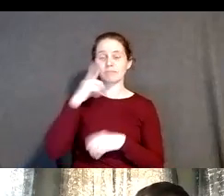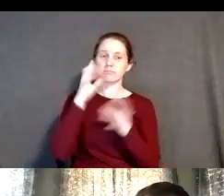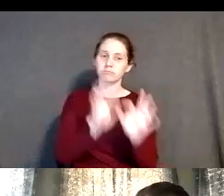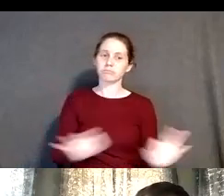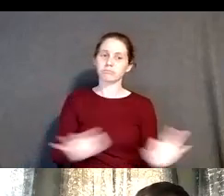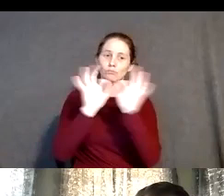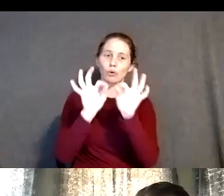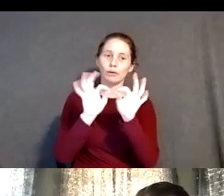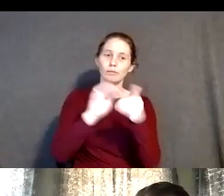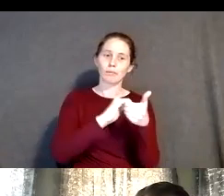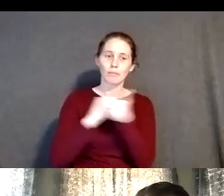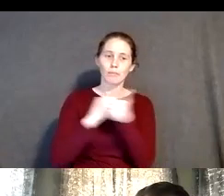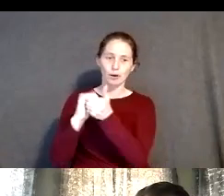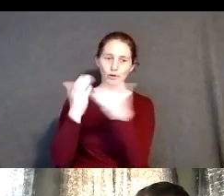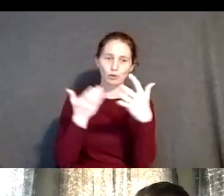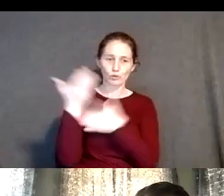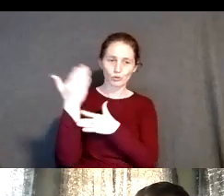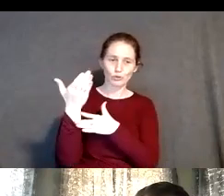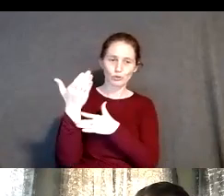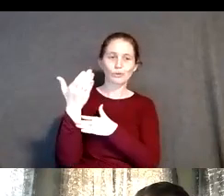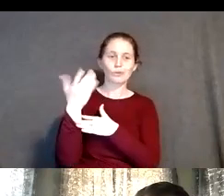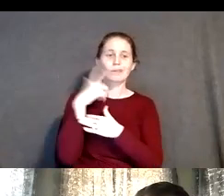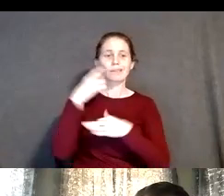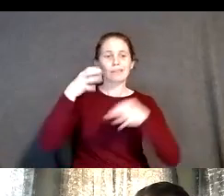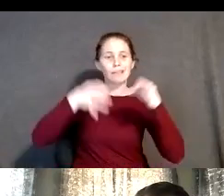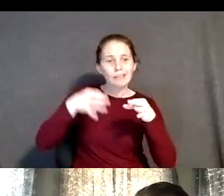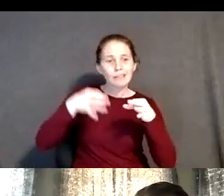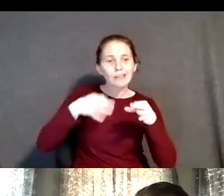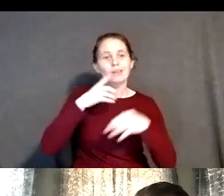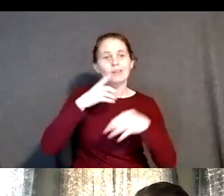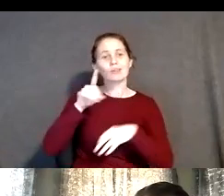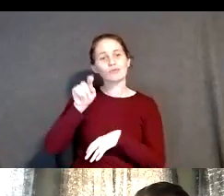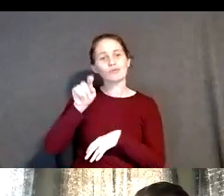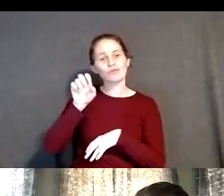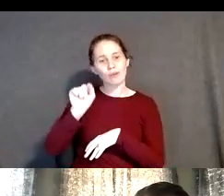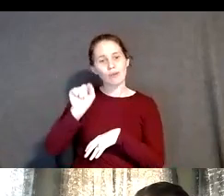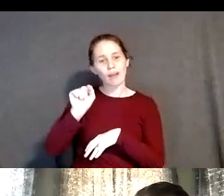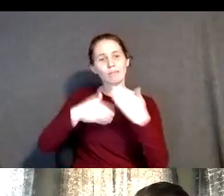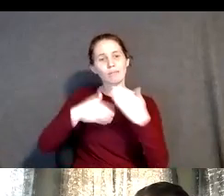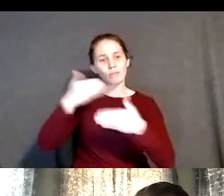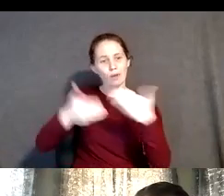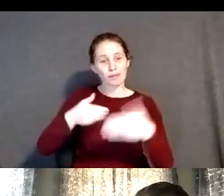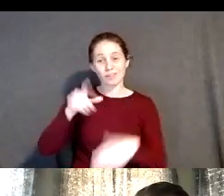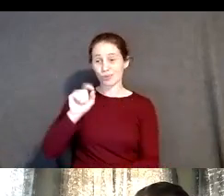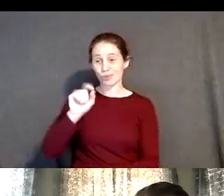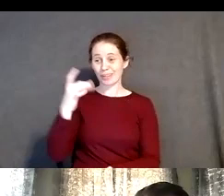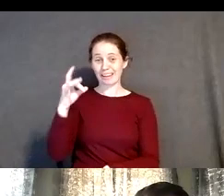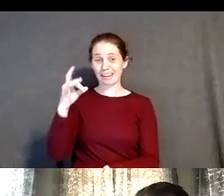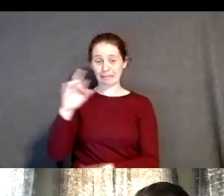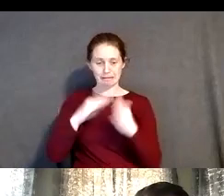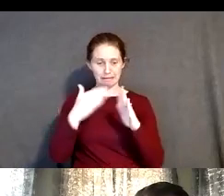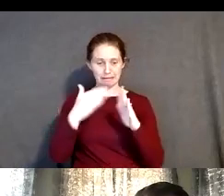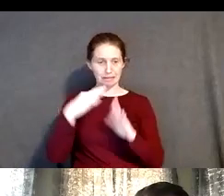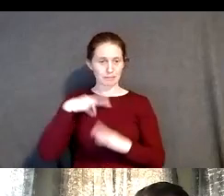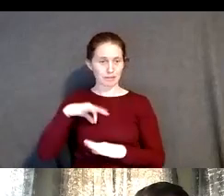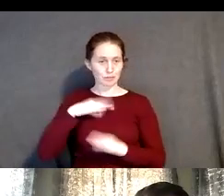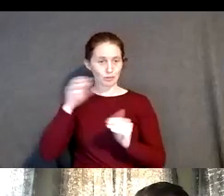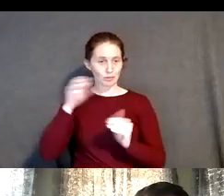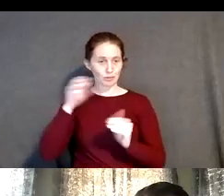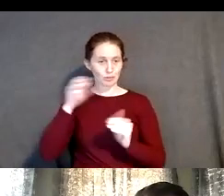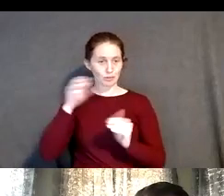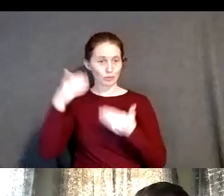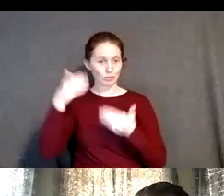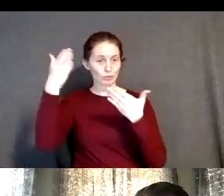and drafting process when in 2018, the city of Pittsburgh proposed its own sensible